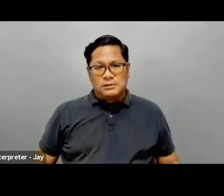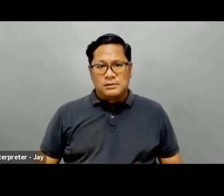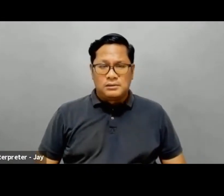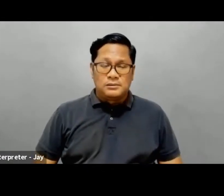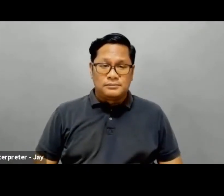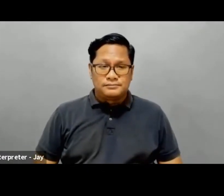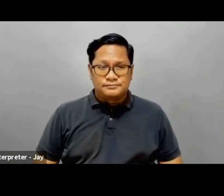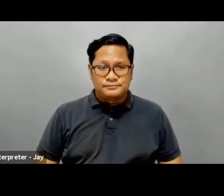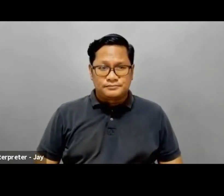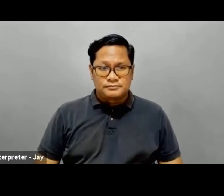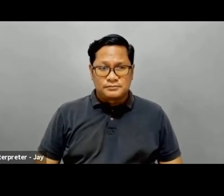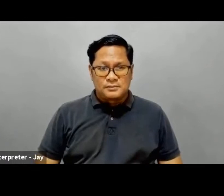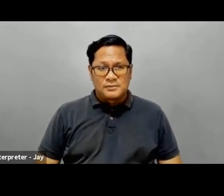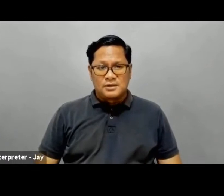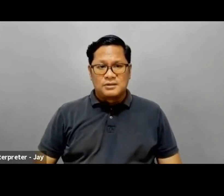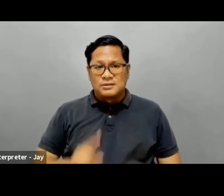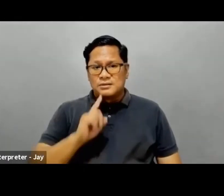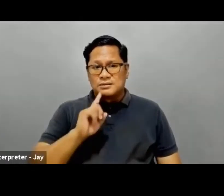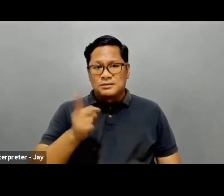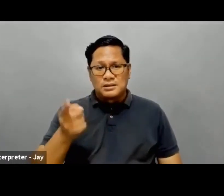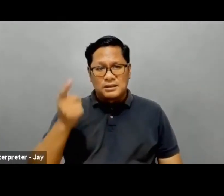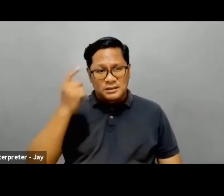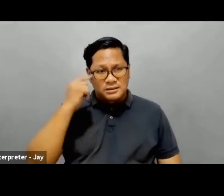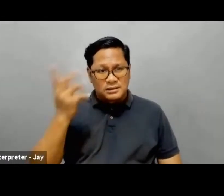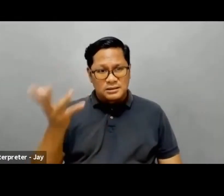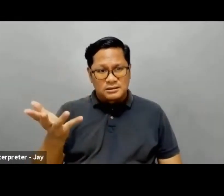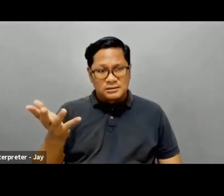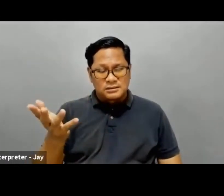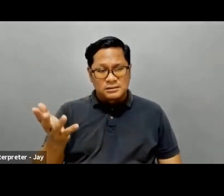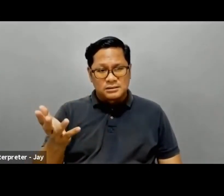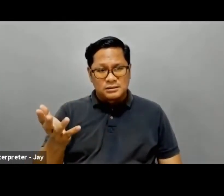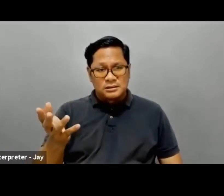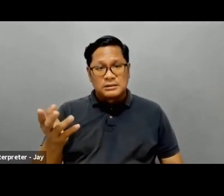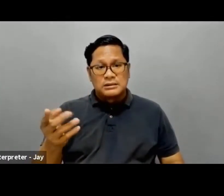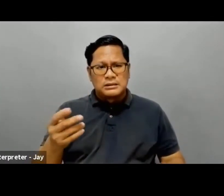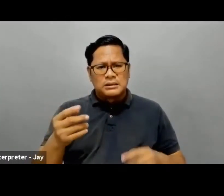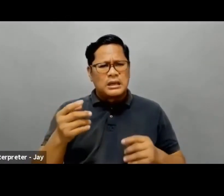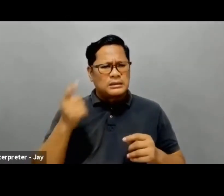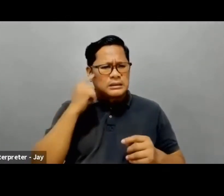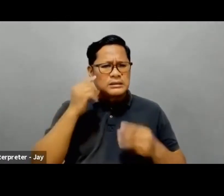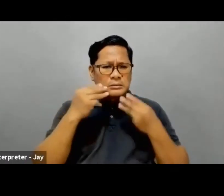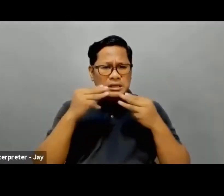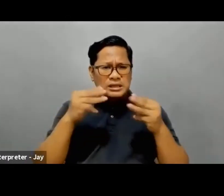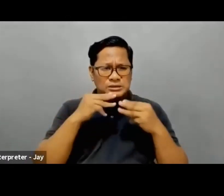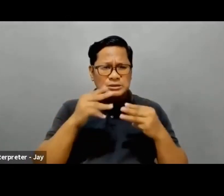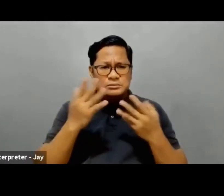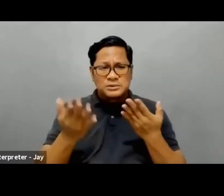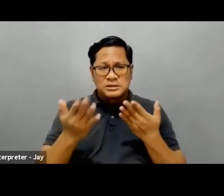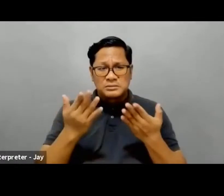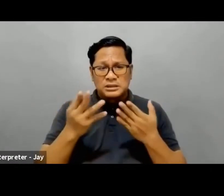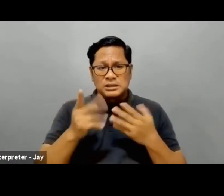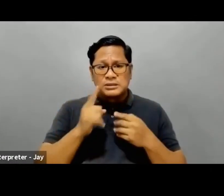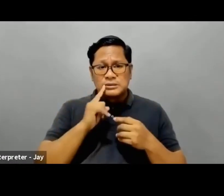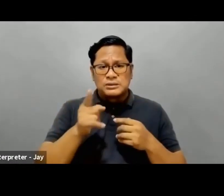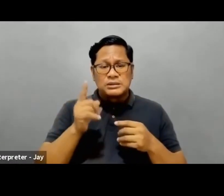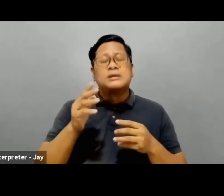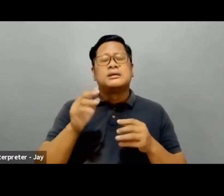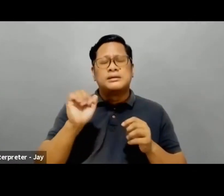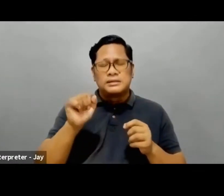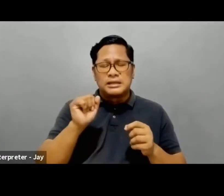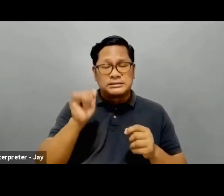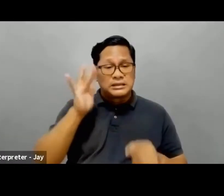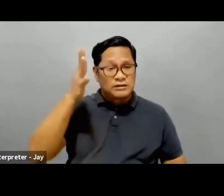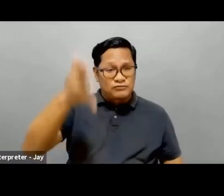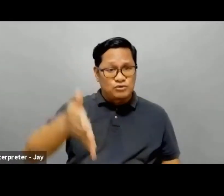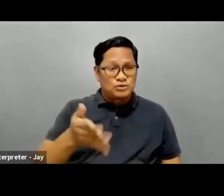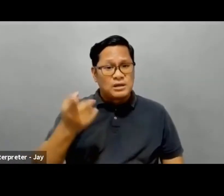Okay. Although nag-garble, I think the gist of your message is mukhang that might be the wave of the future. No?